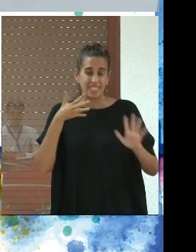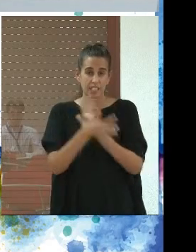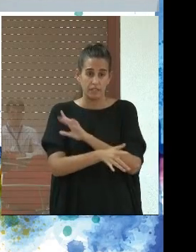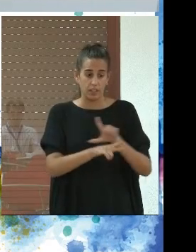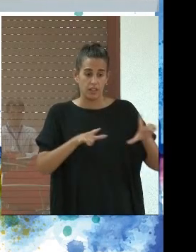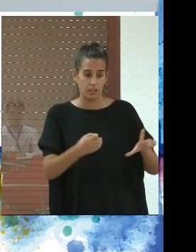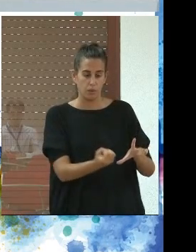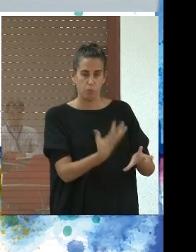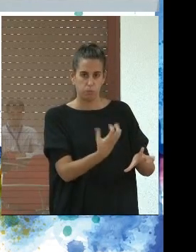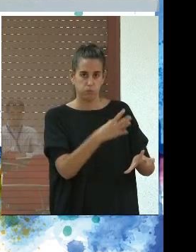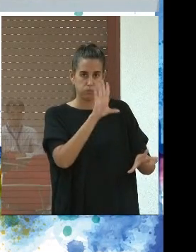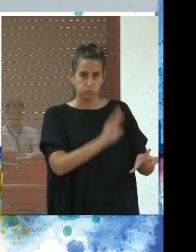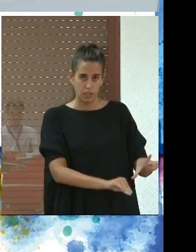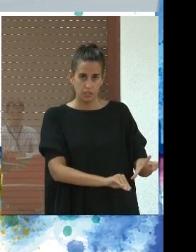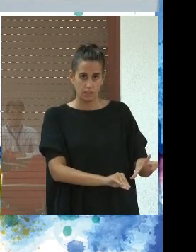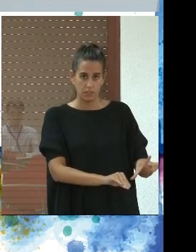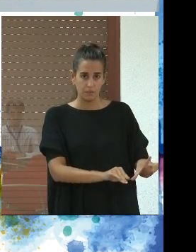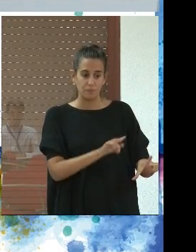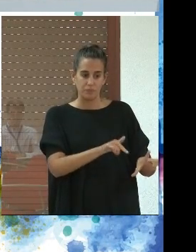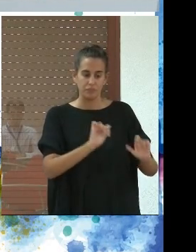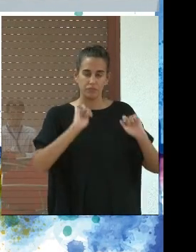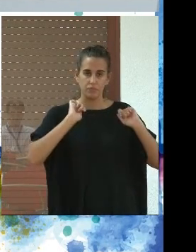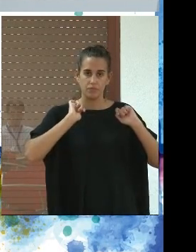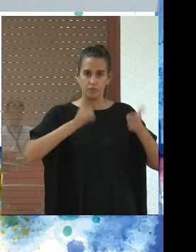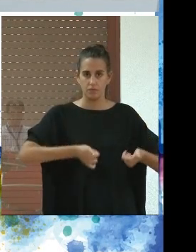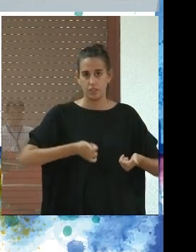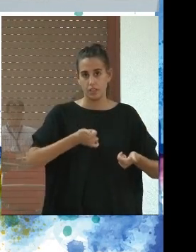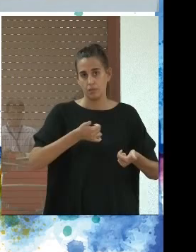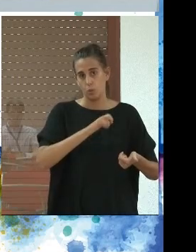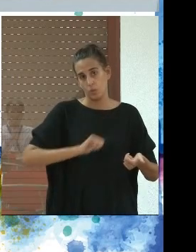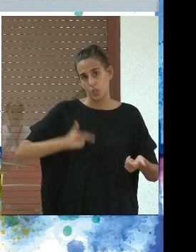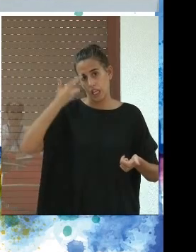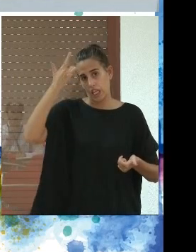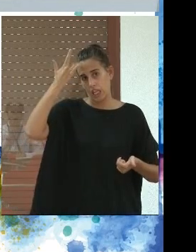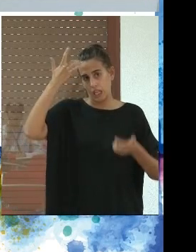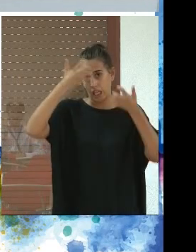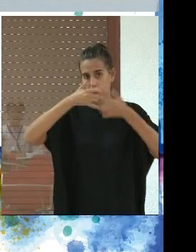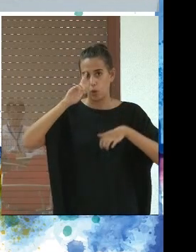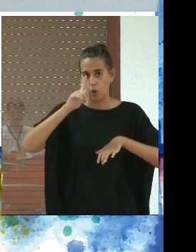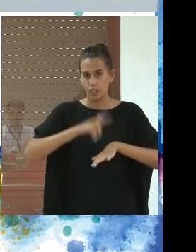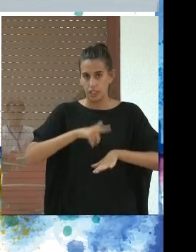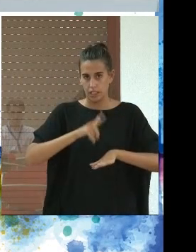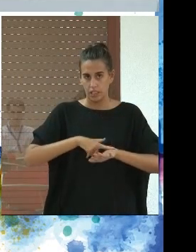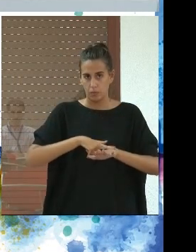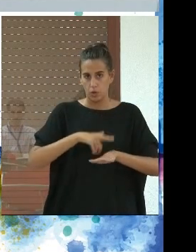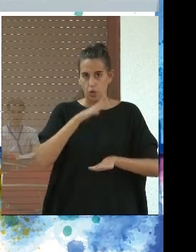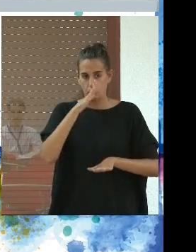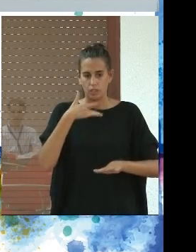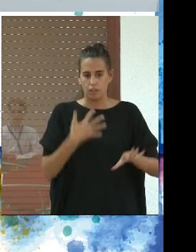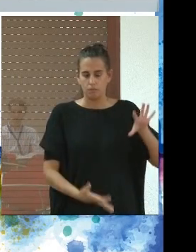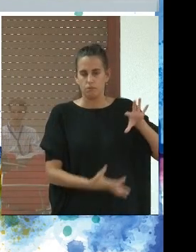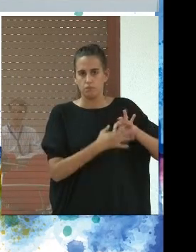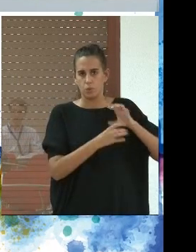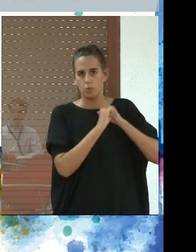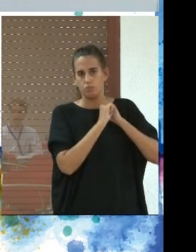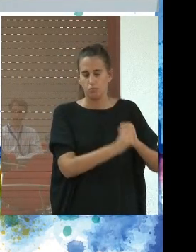mastication movements to turn on or off the lights or the lamps or whatever. And we stop the SSBP, and the brain has a